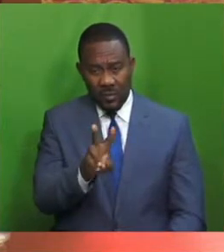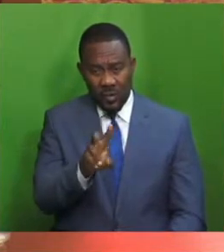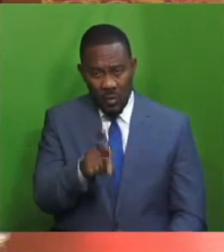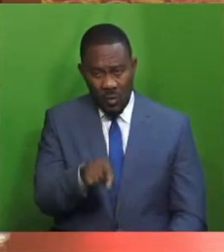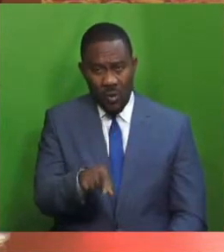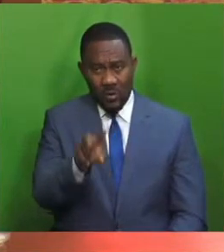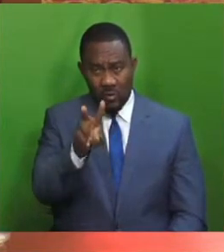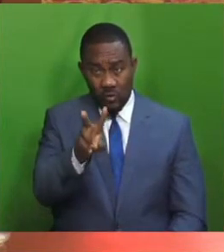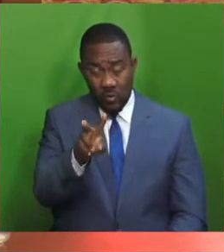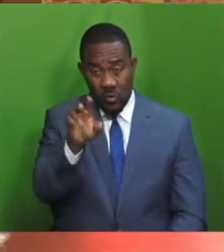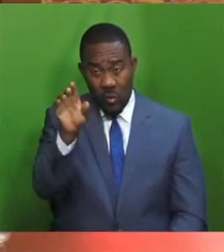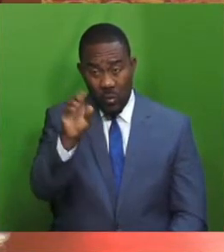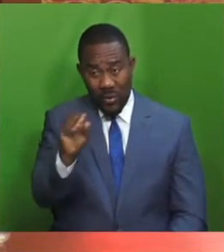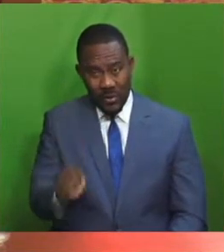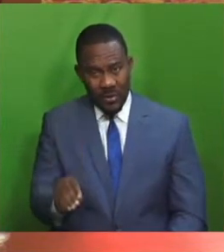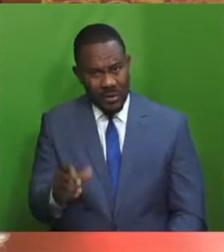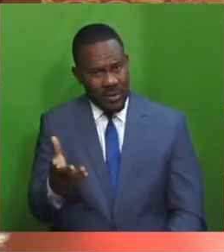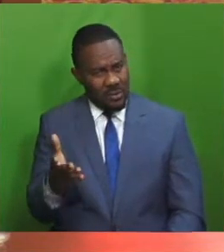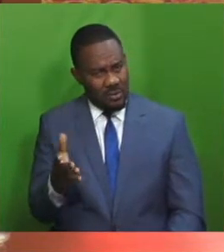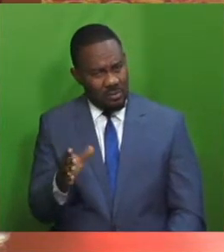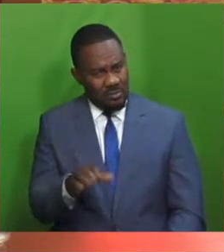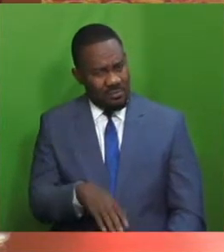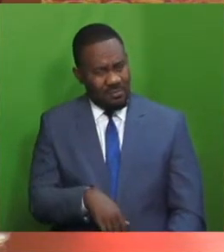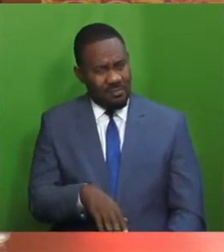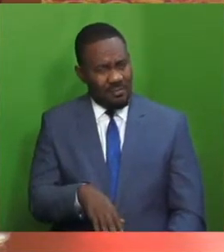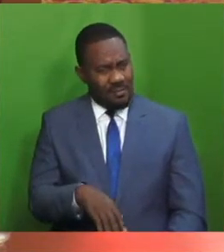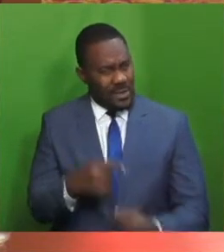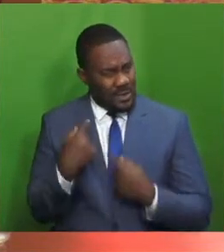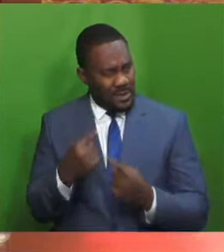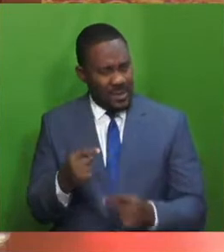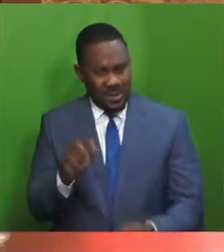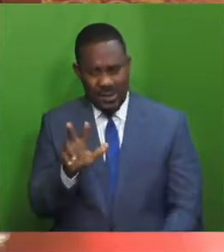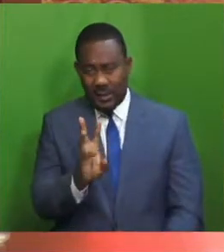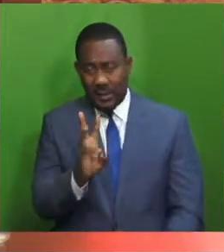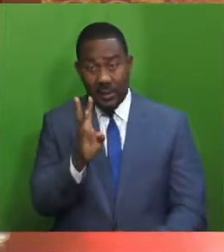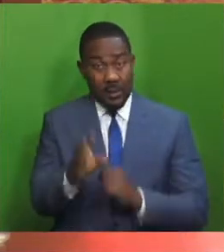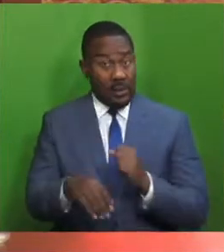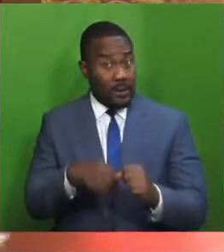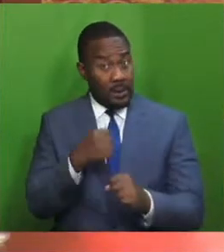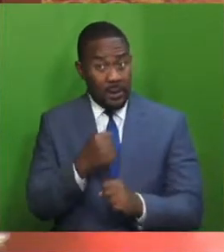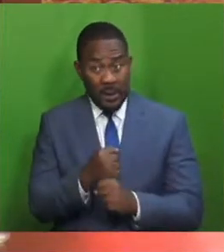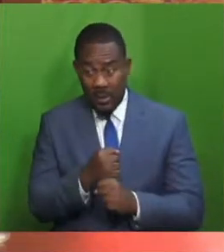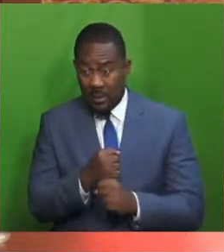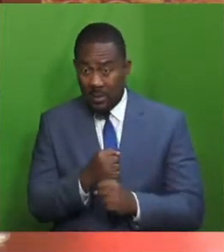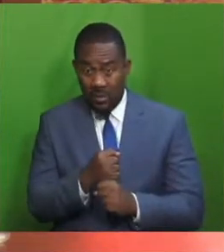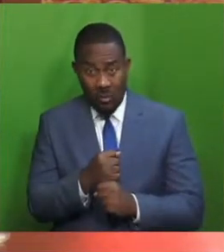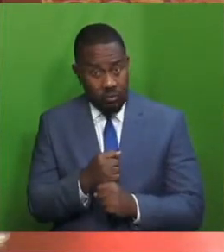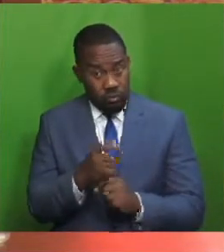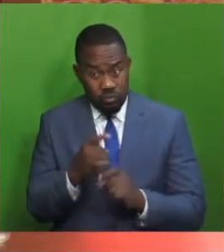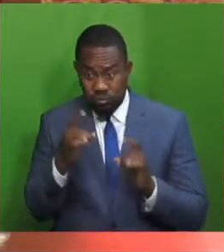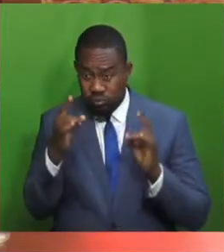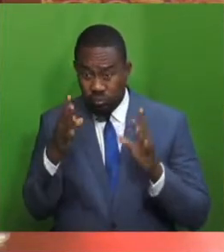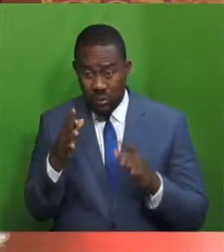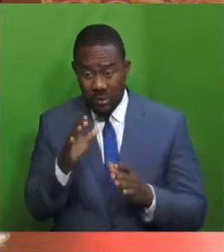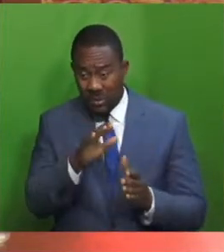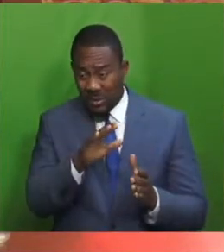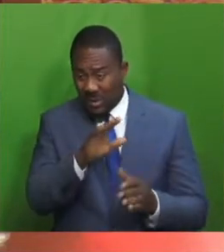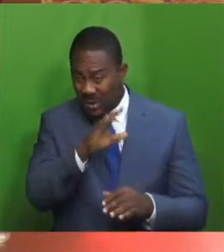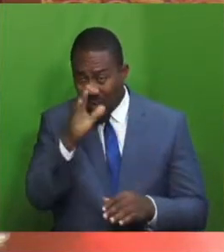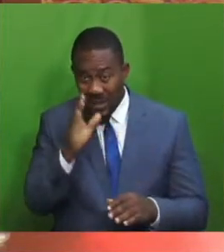2.9% growth rate, unprecedented in 36 years. And you have no shame. You have no